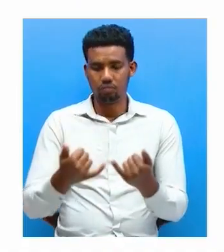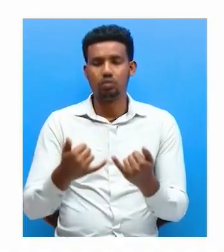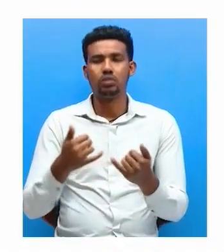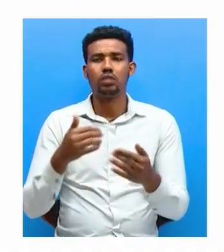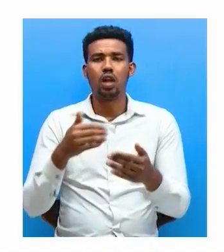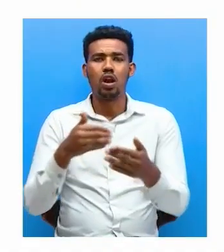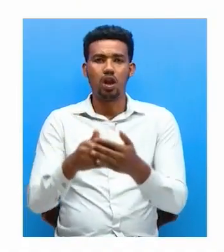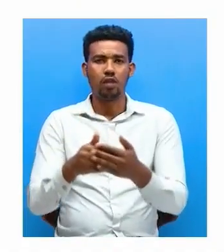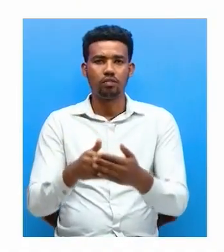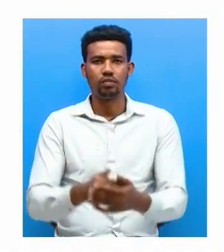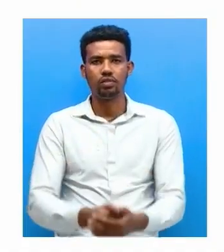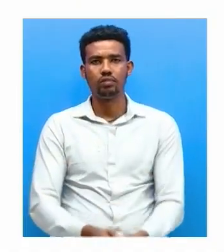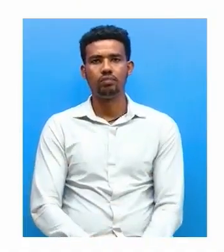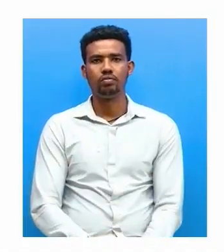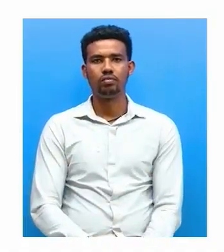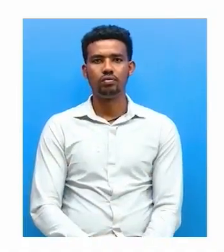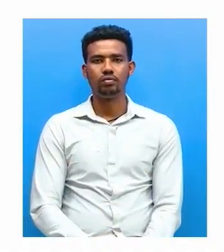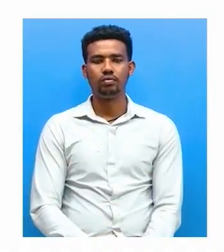arrived.